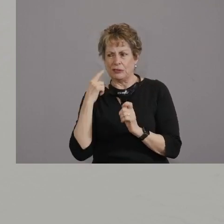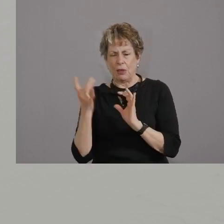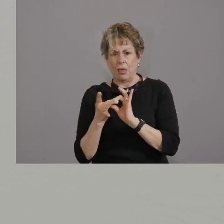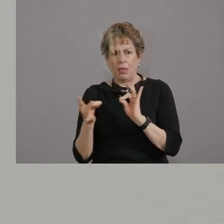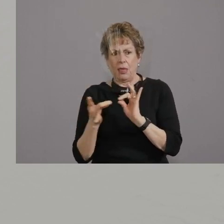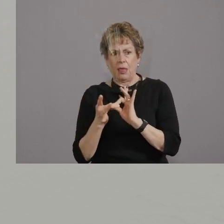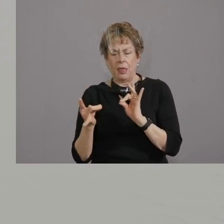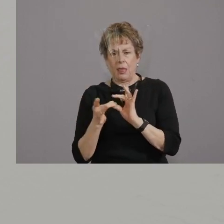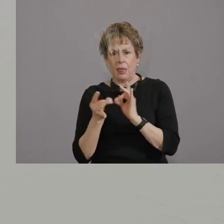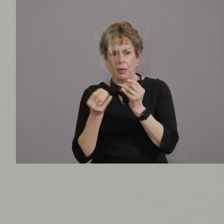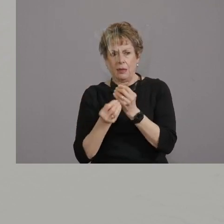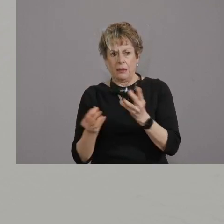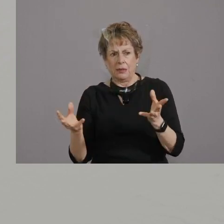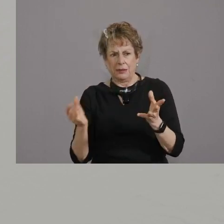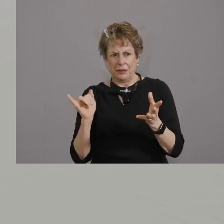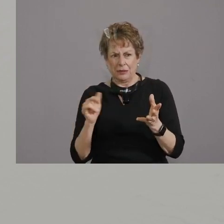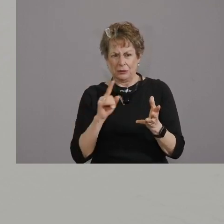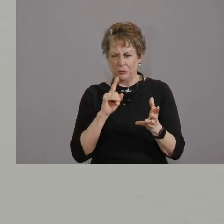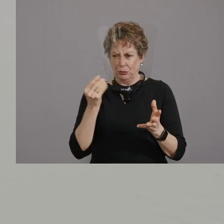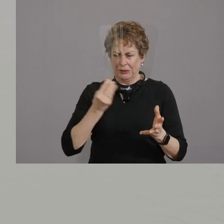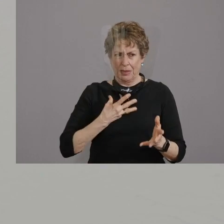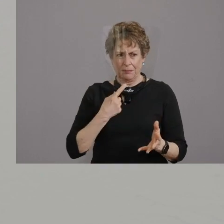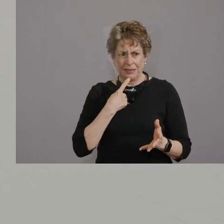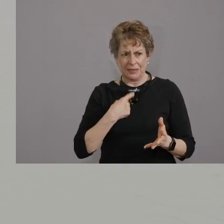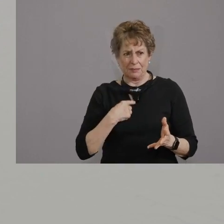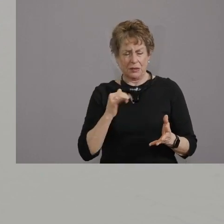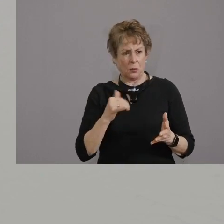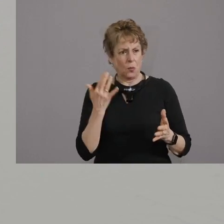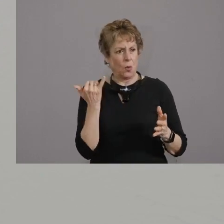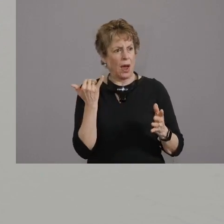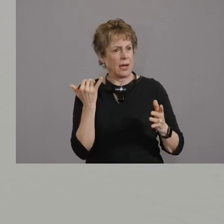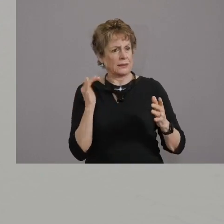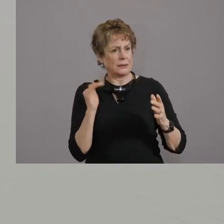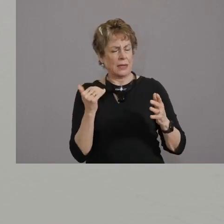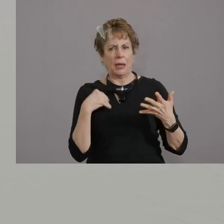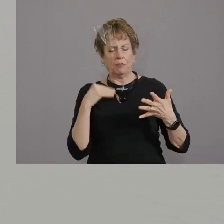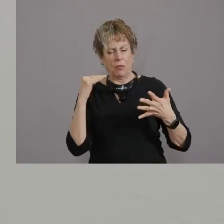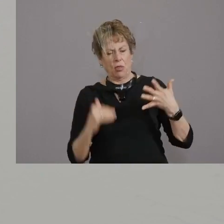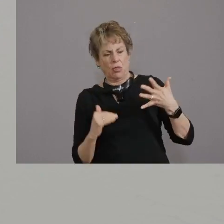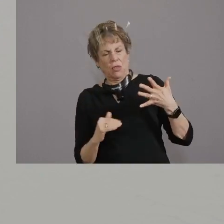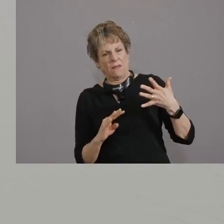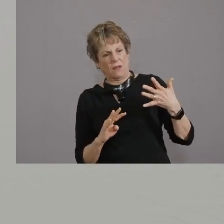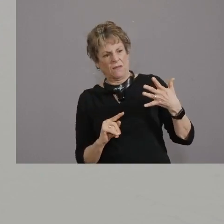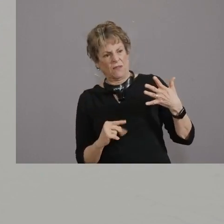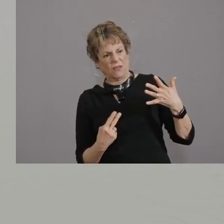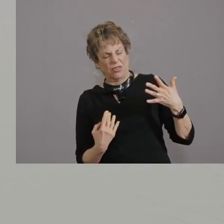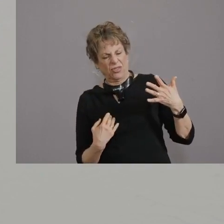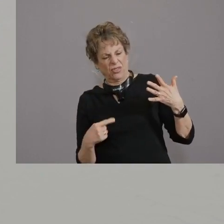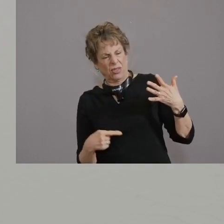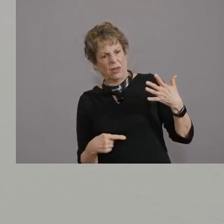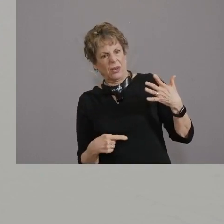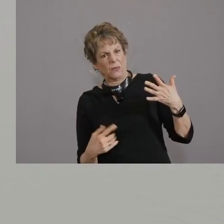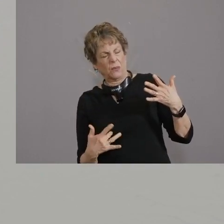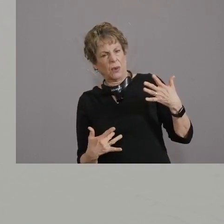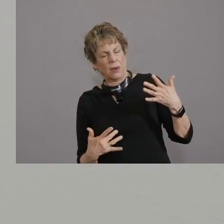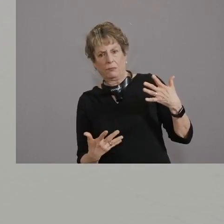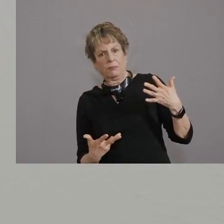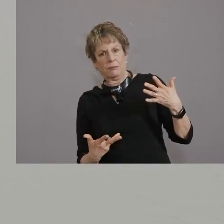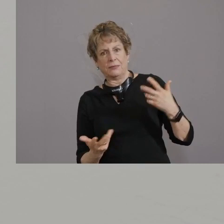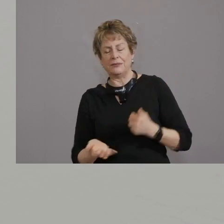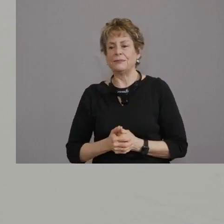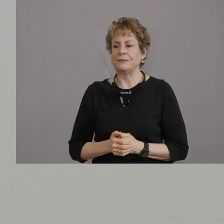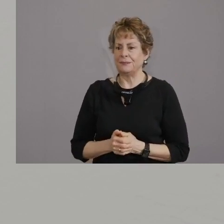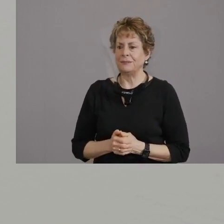be. CDC says we've done 150K. Oh, okay, so CDC sounds like they're a little bit behind in the data, so they're